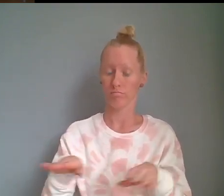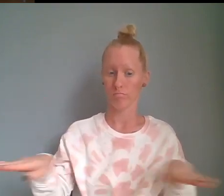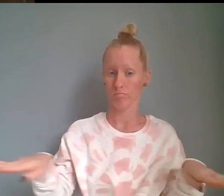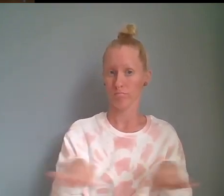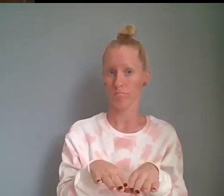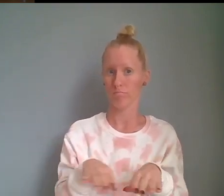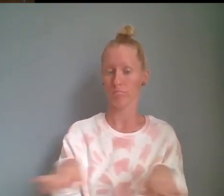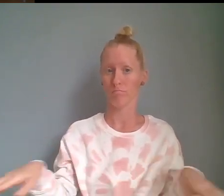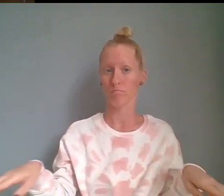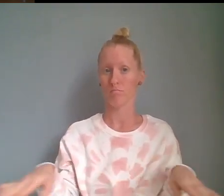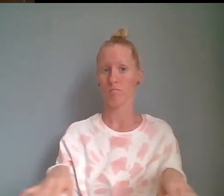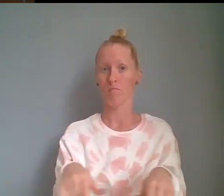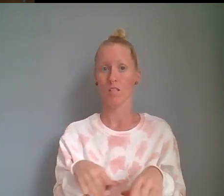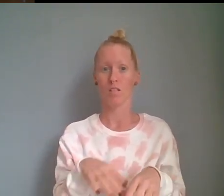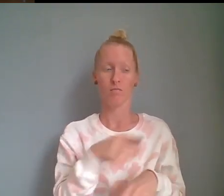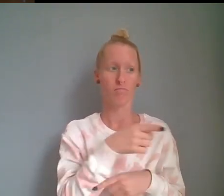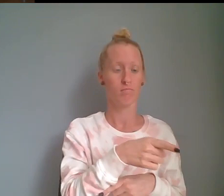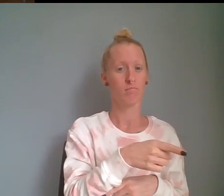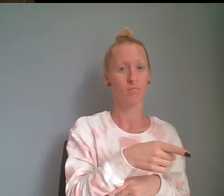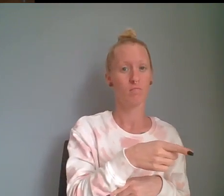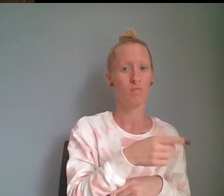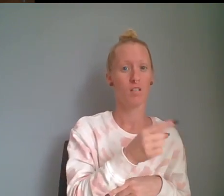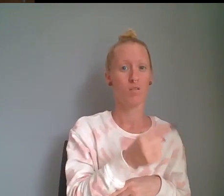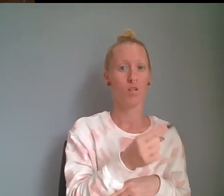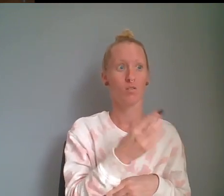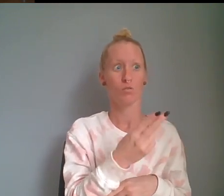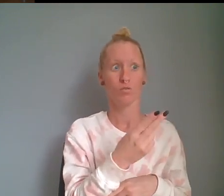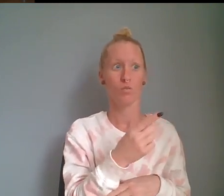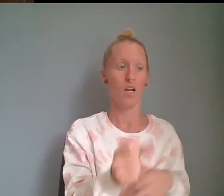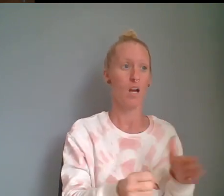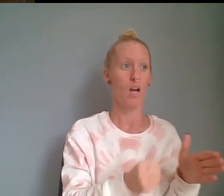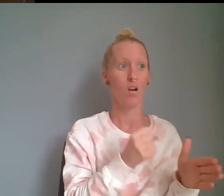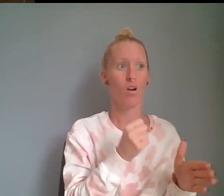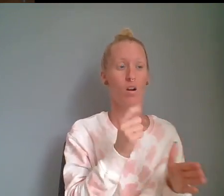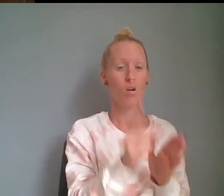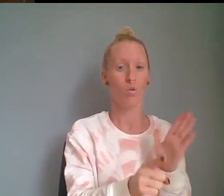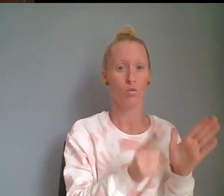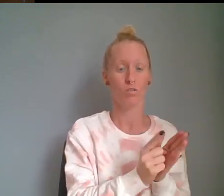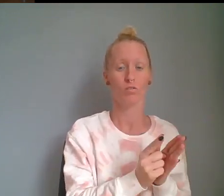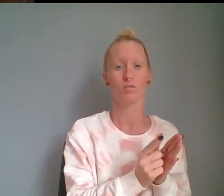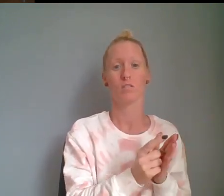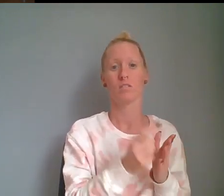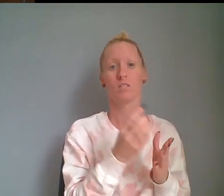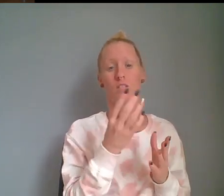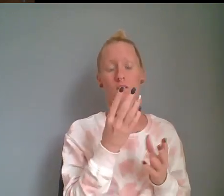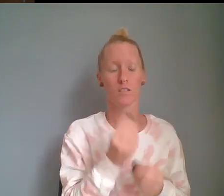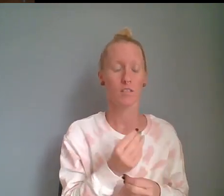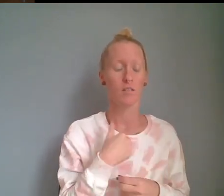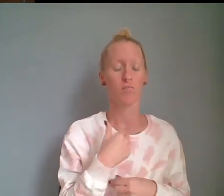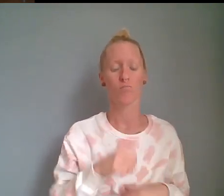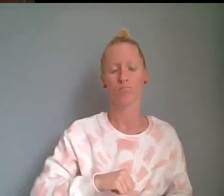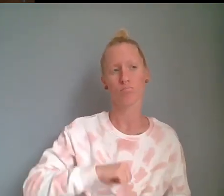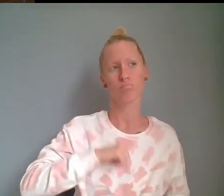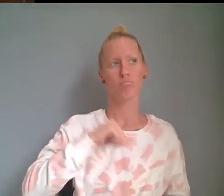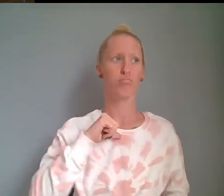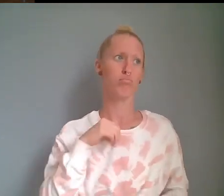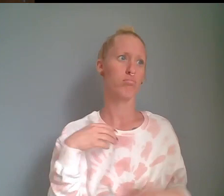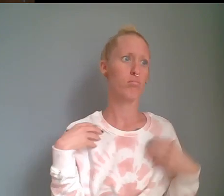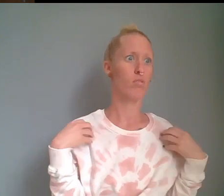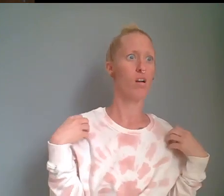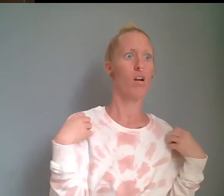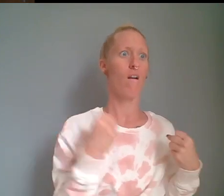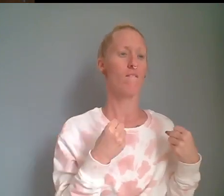manic. They can go on a couple of hours a night of sleep. They're obviously really quite grandiose and self-confident, and